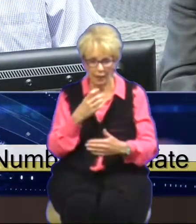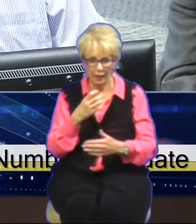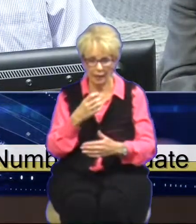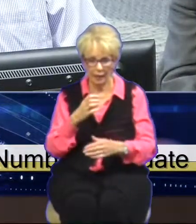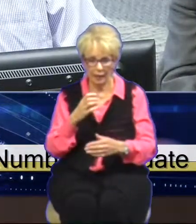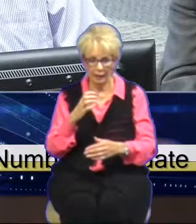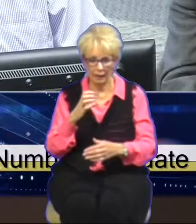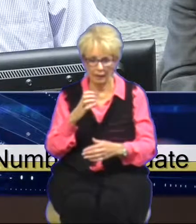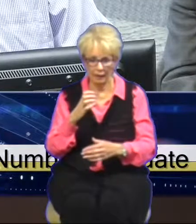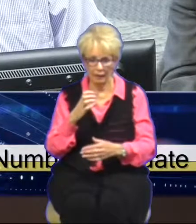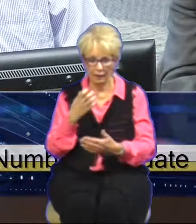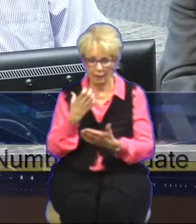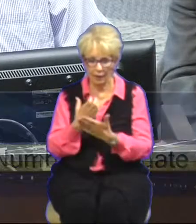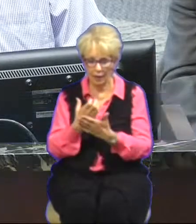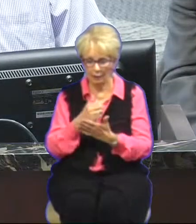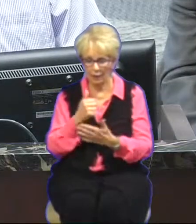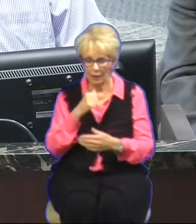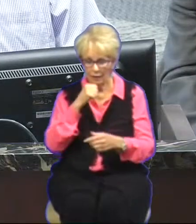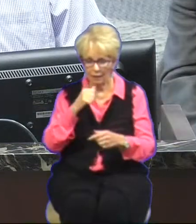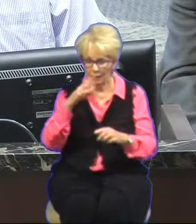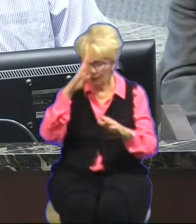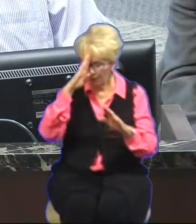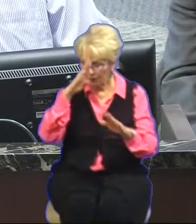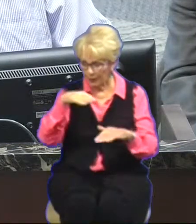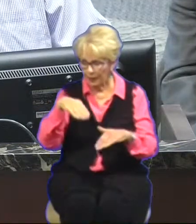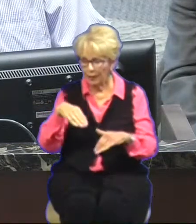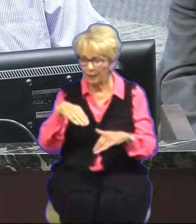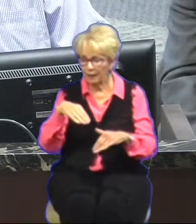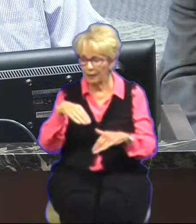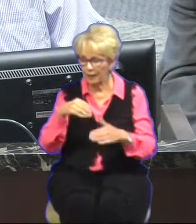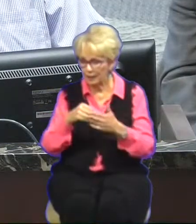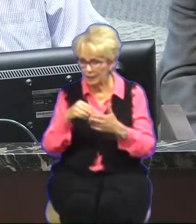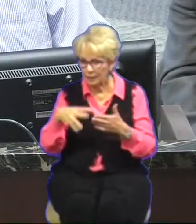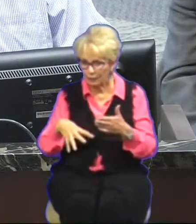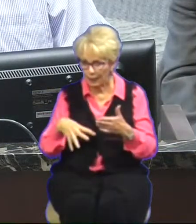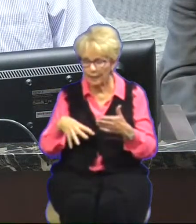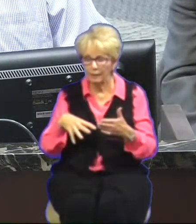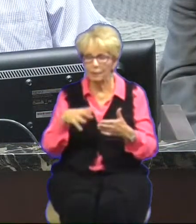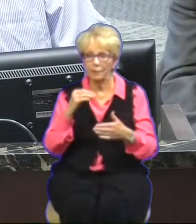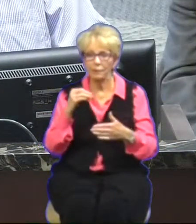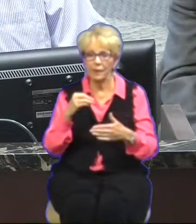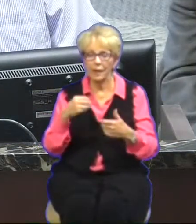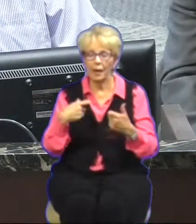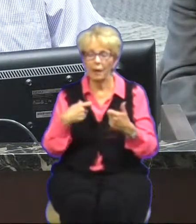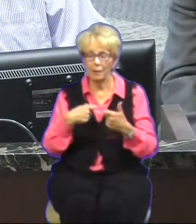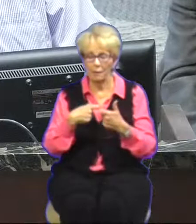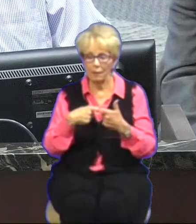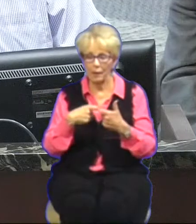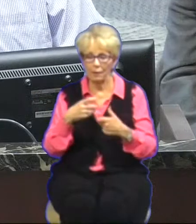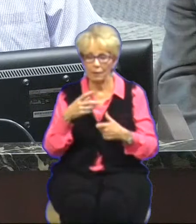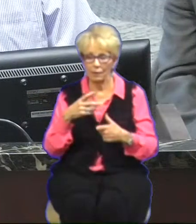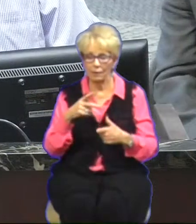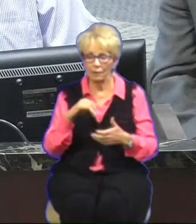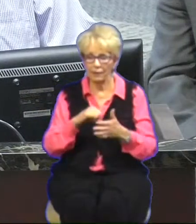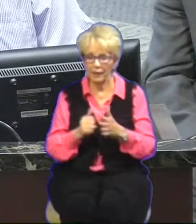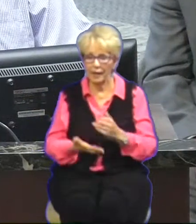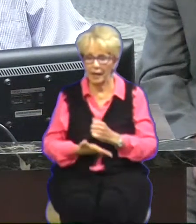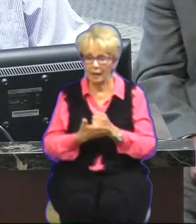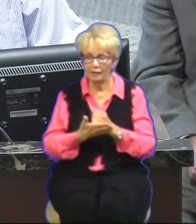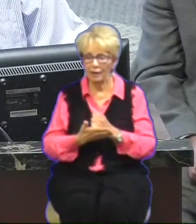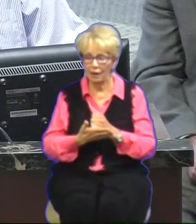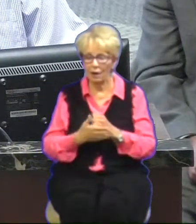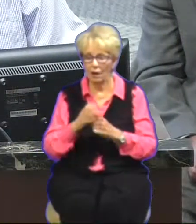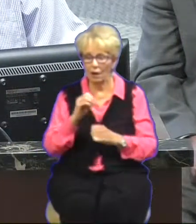projects and unexpected expenses at the power plant. This helps to